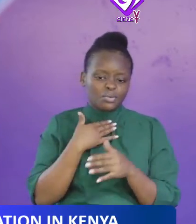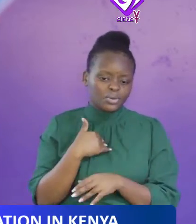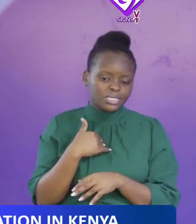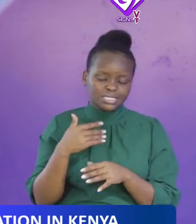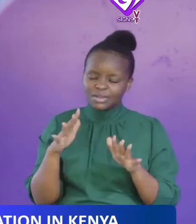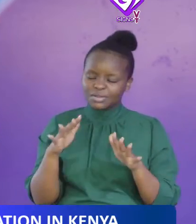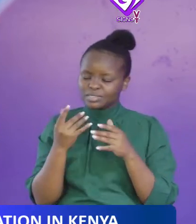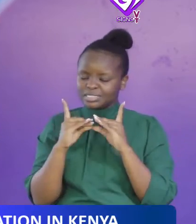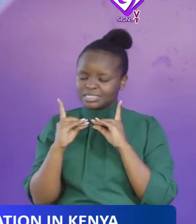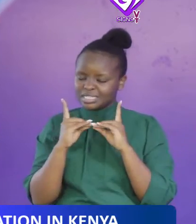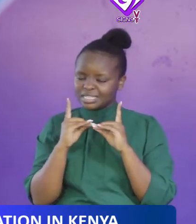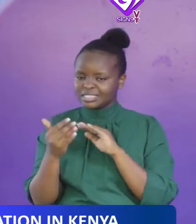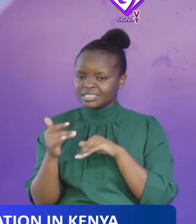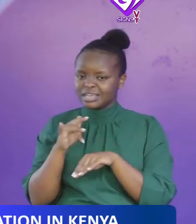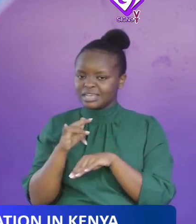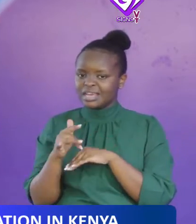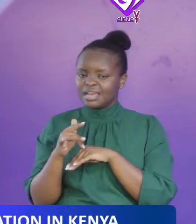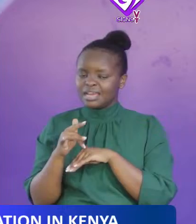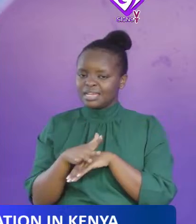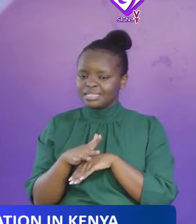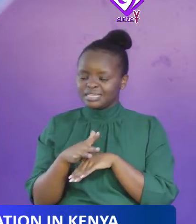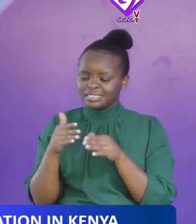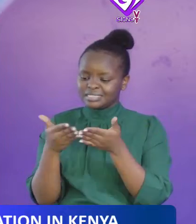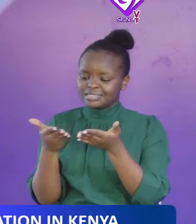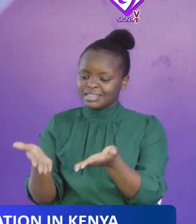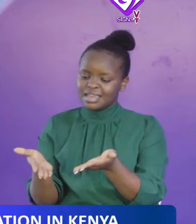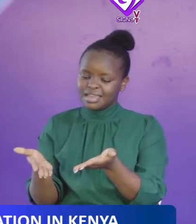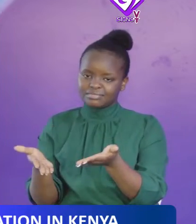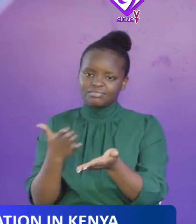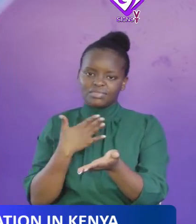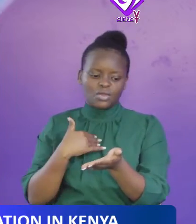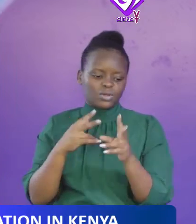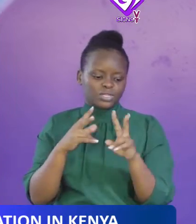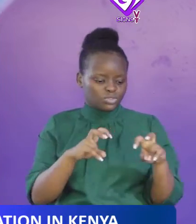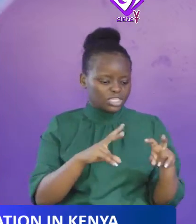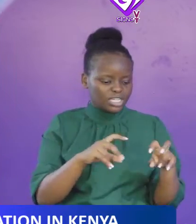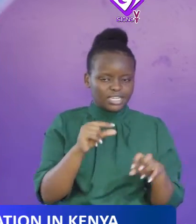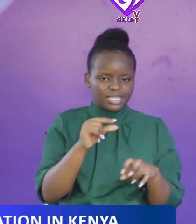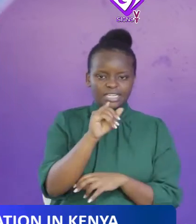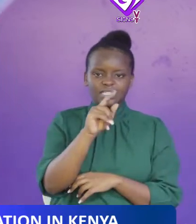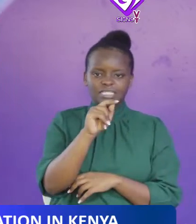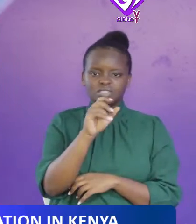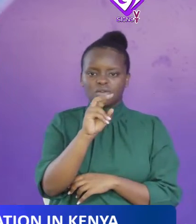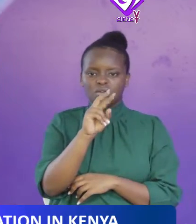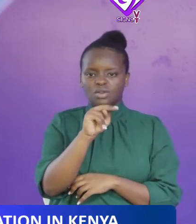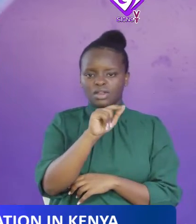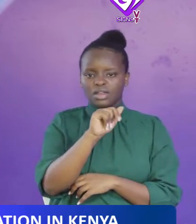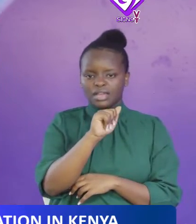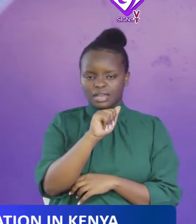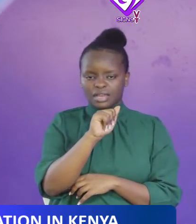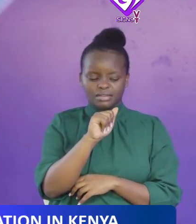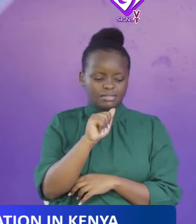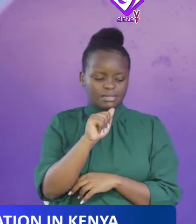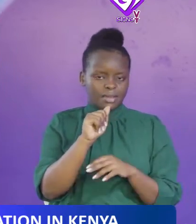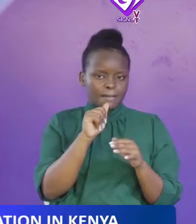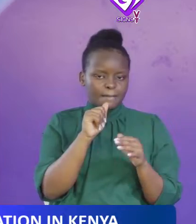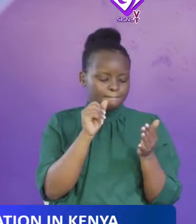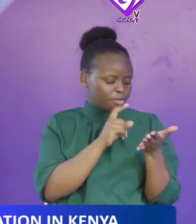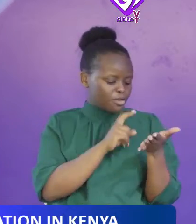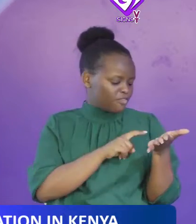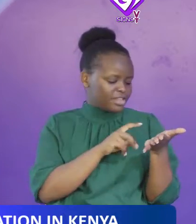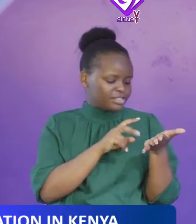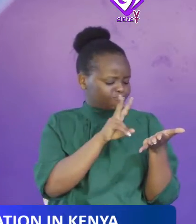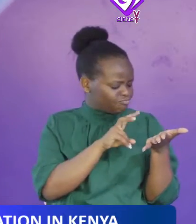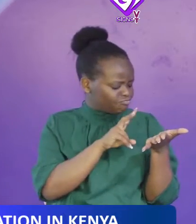earlier, it's on the table. Right now, if you want to check Gitonga's profile, check on LinkedIn quickly, or any